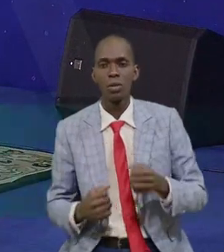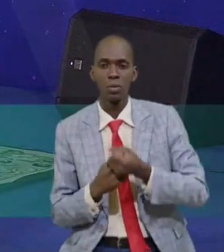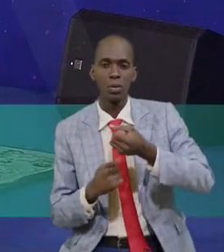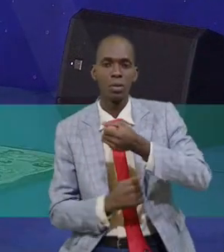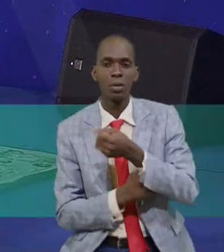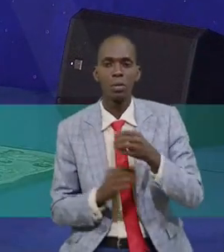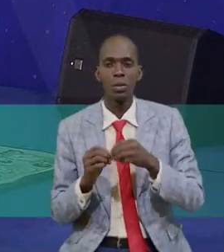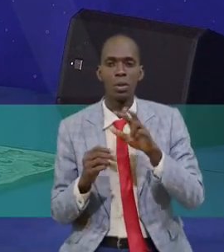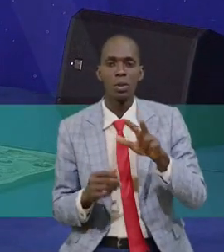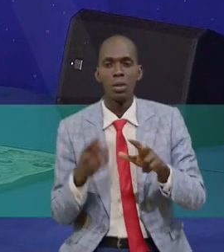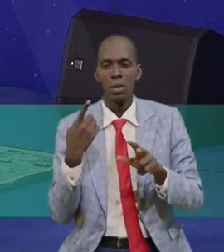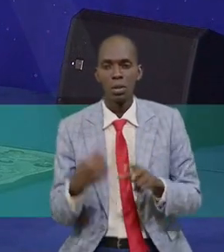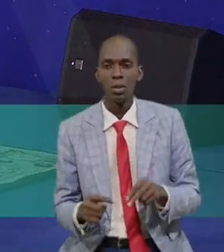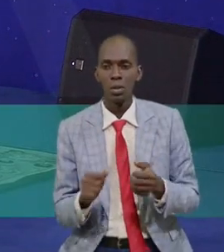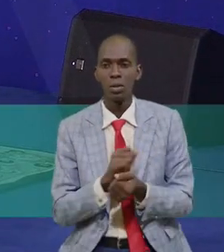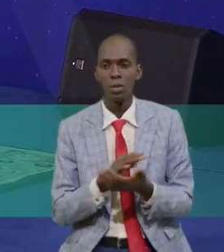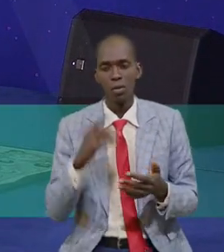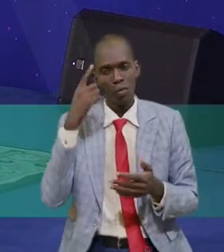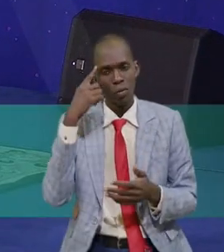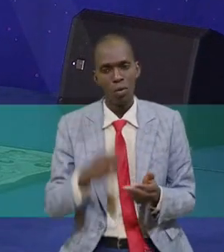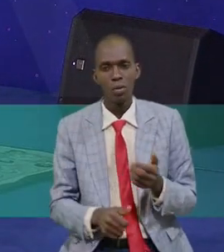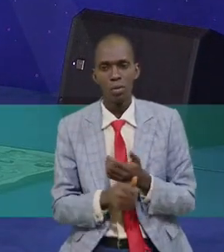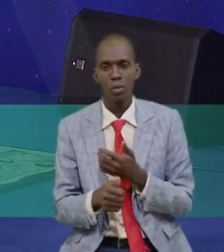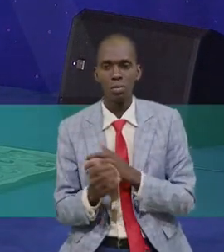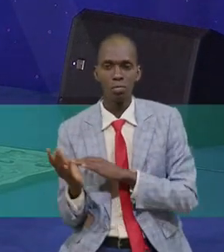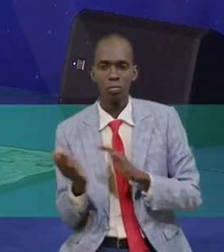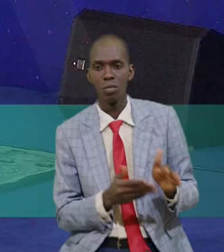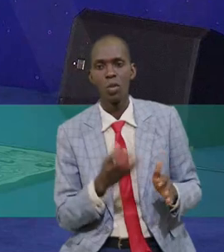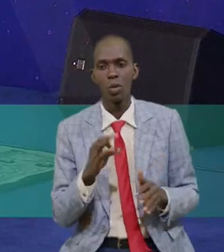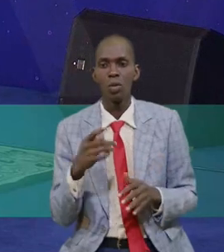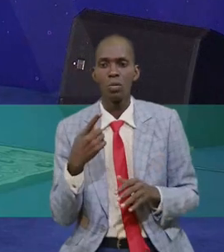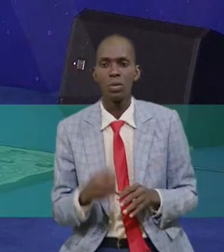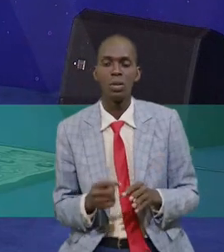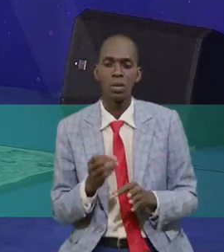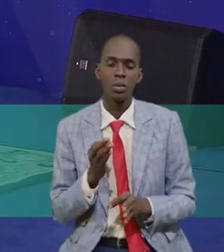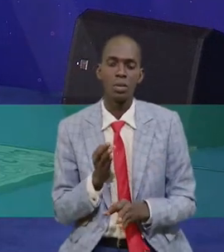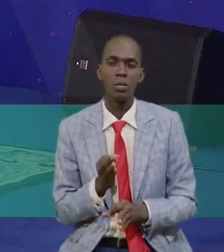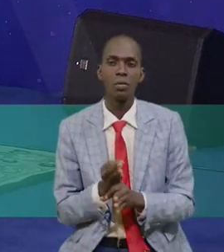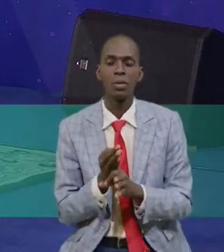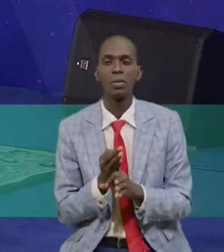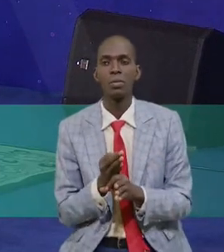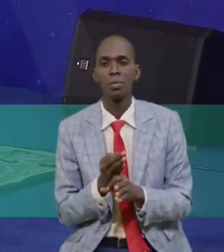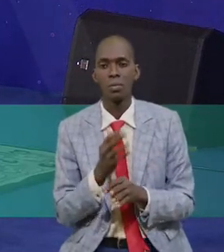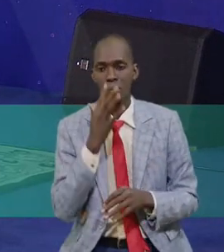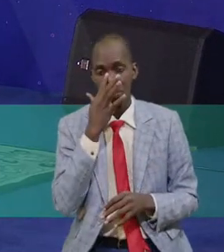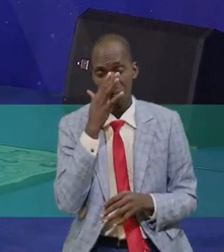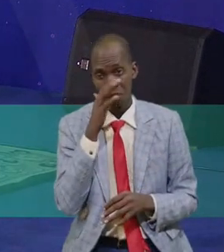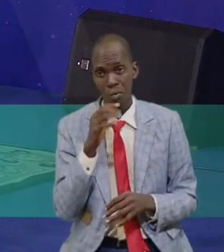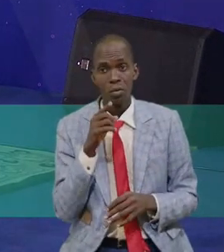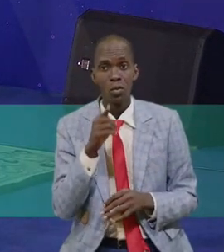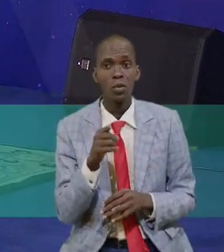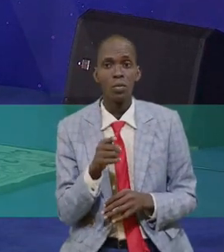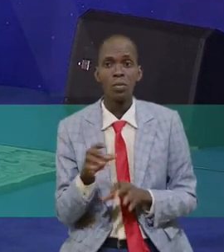fatal abandonment of the faith. Fatal abandonment of the faith. You may not abandon